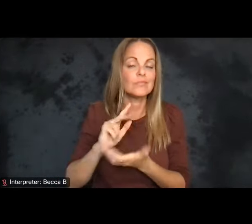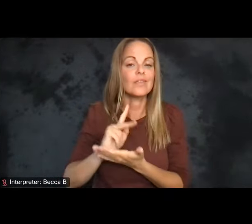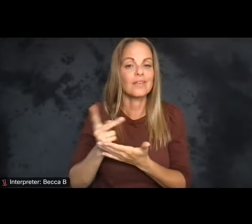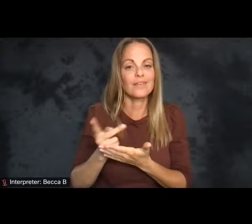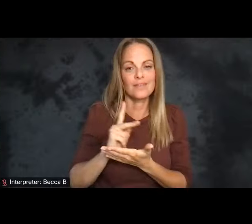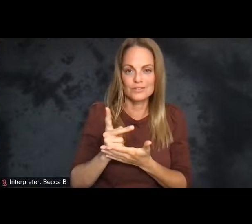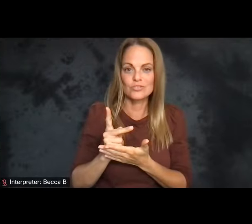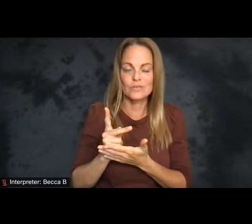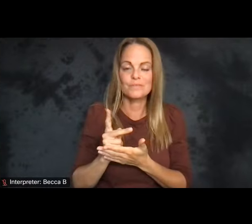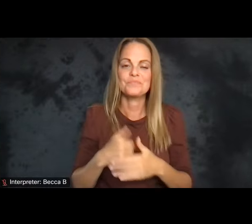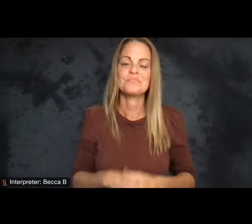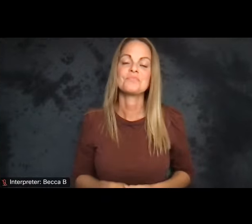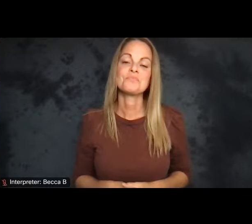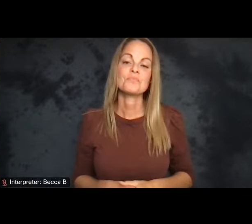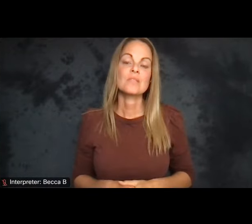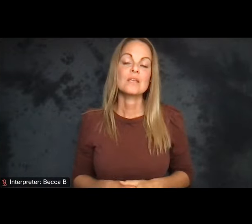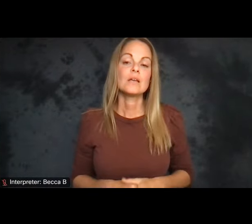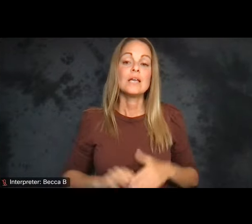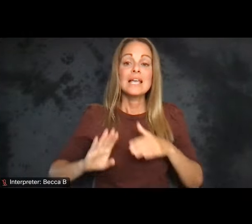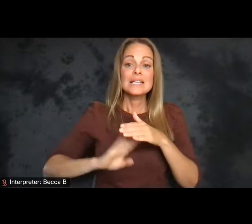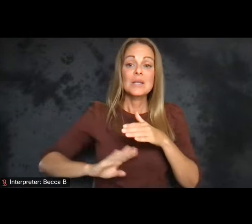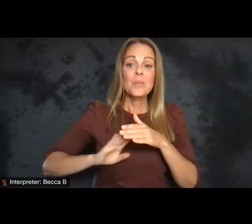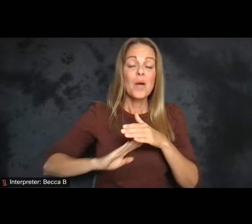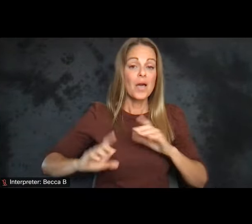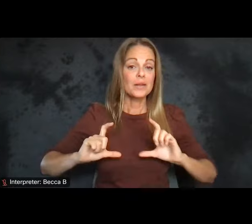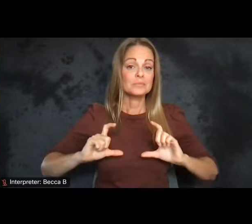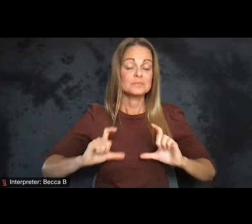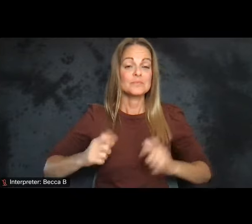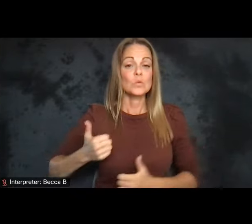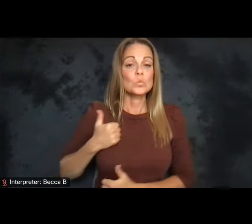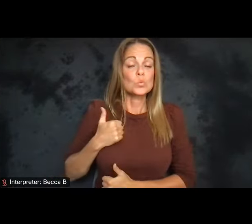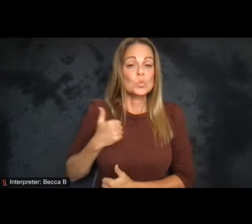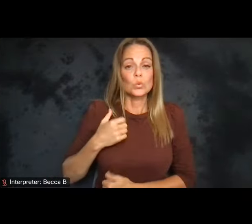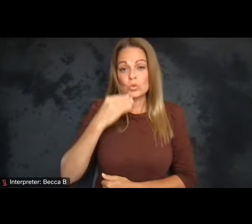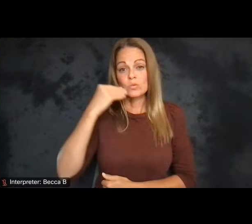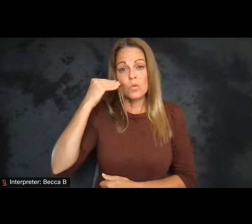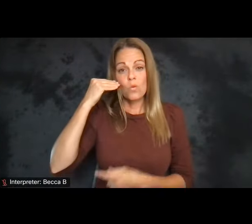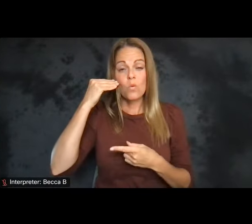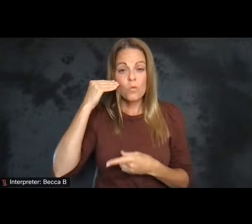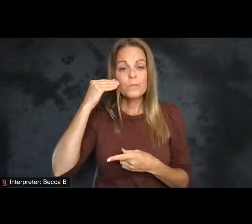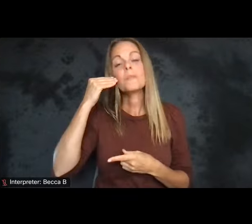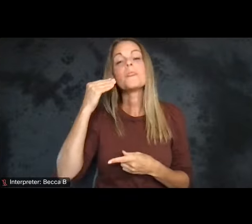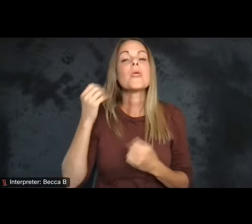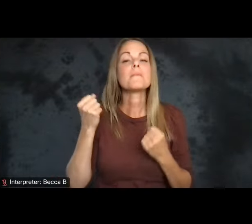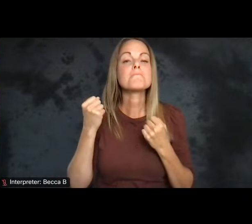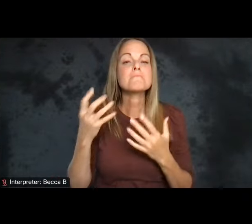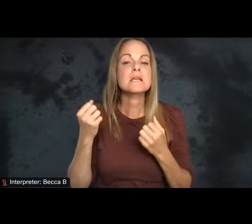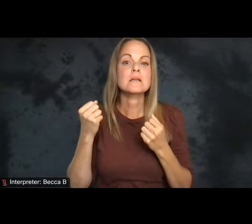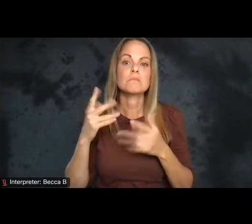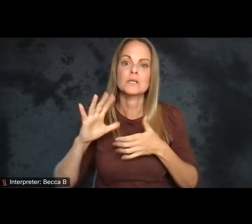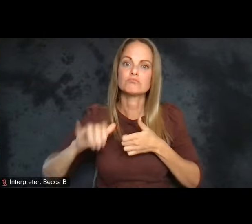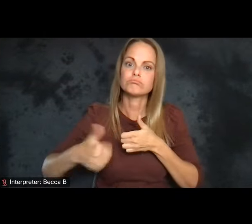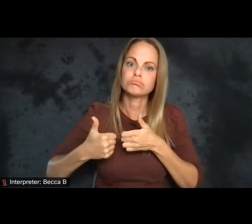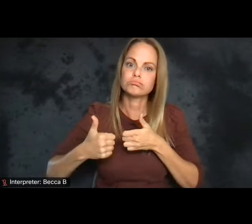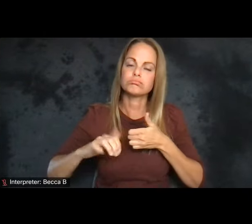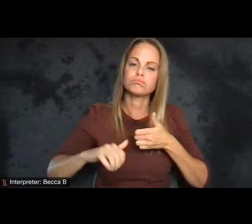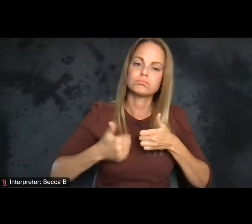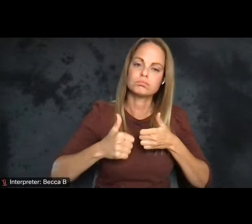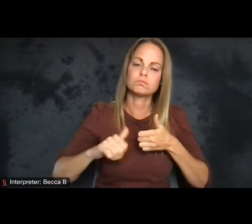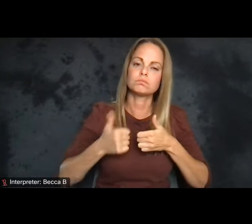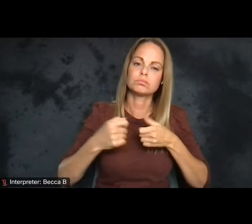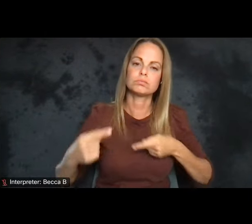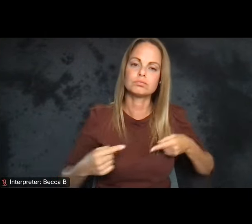we move down to the bottom there in the soldiers' home, we have a number of challenges that we've been dealing with at the soldiers' home in